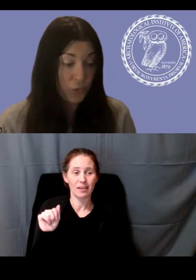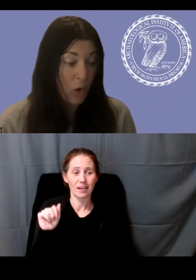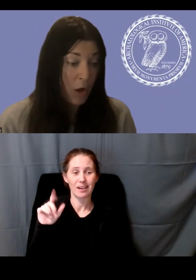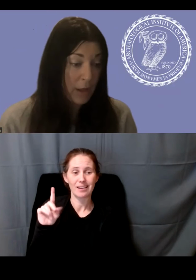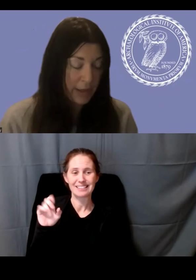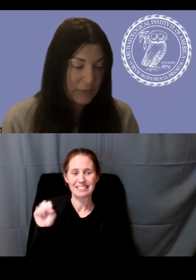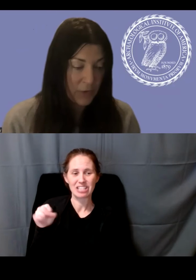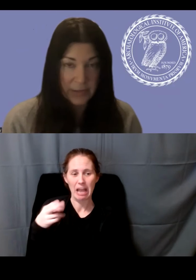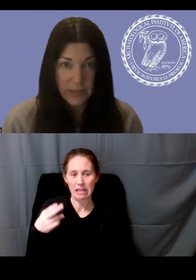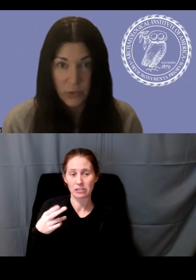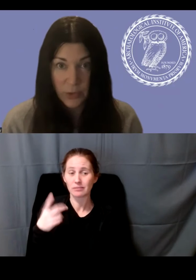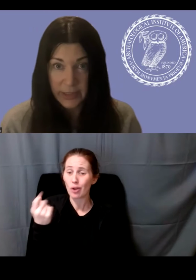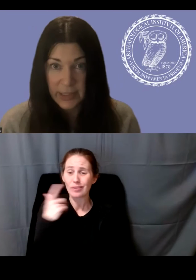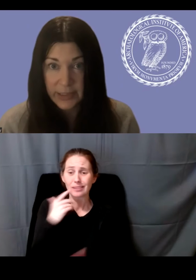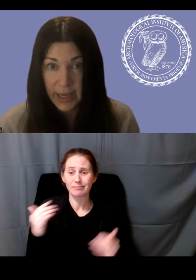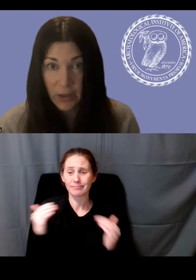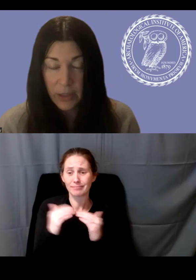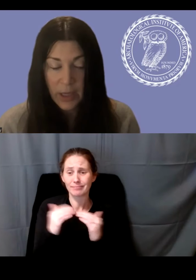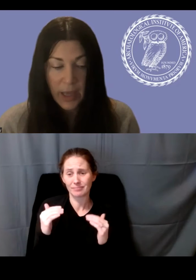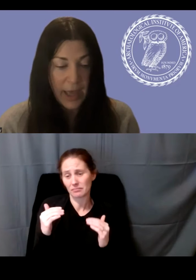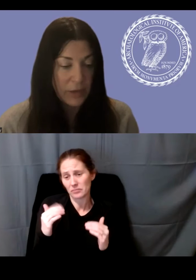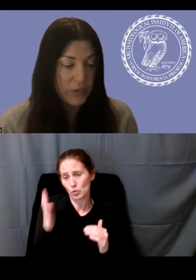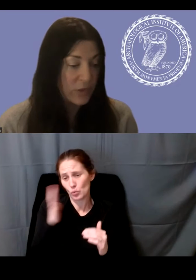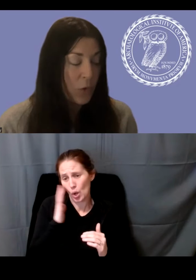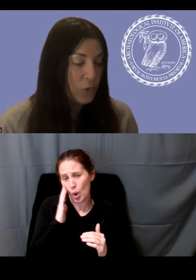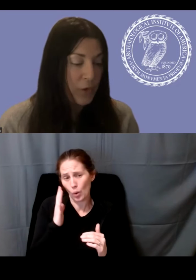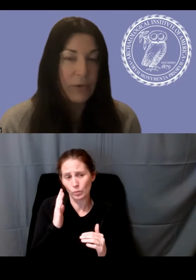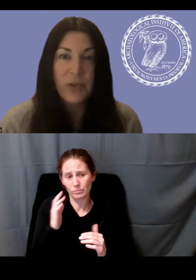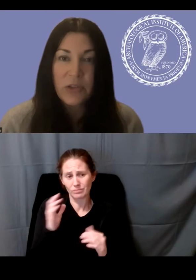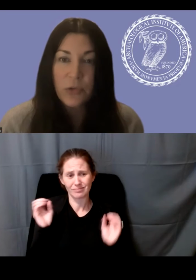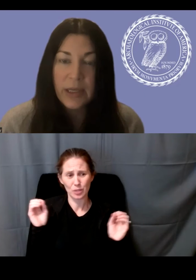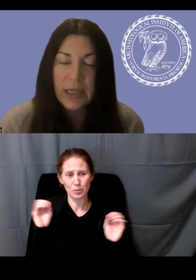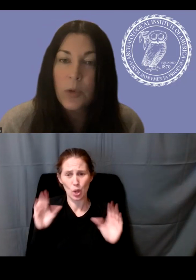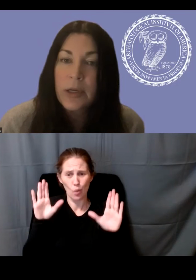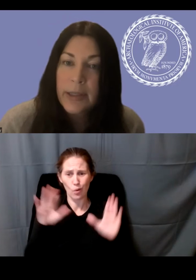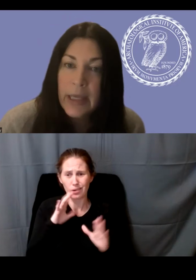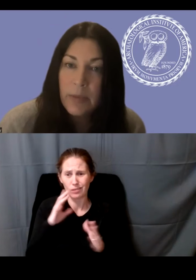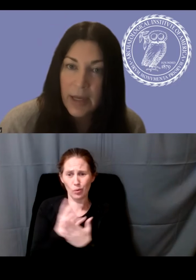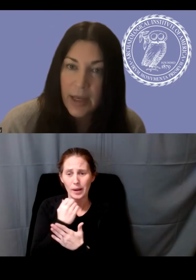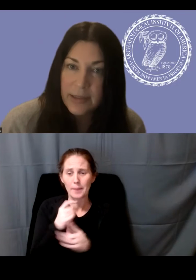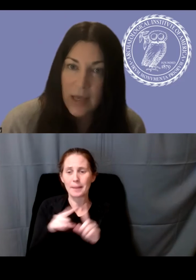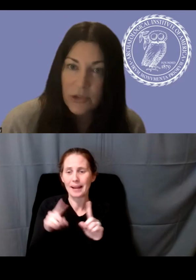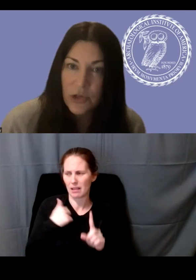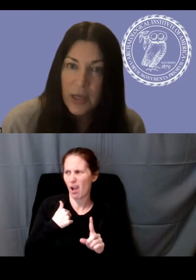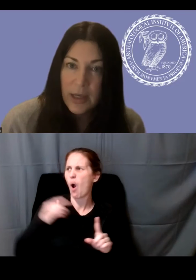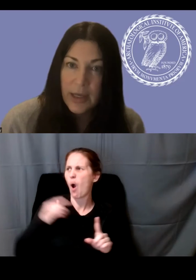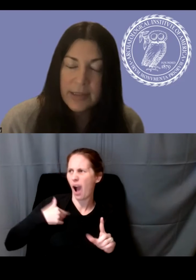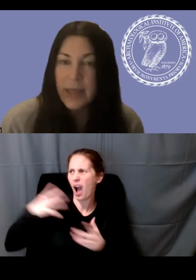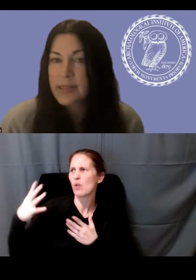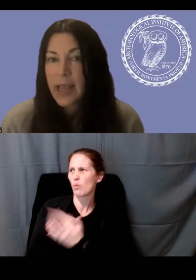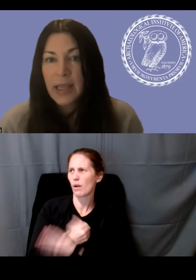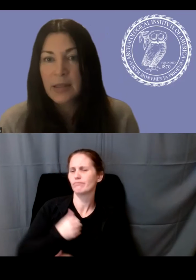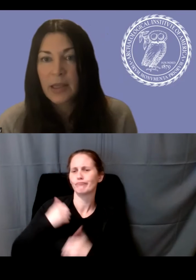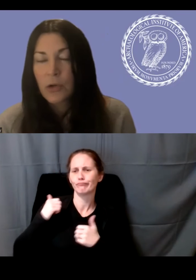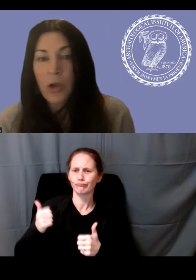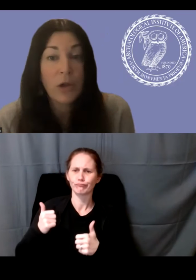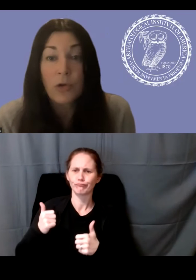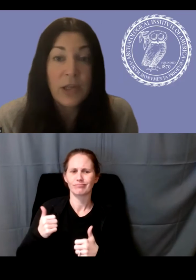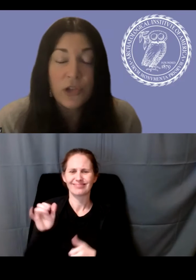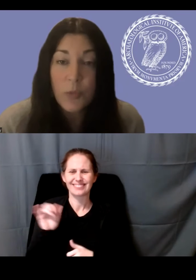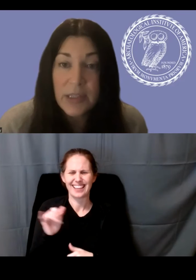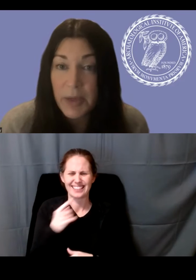was a draw as far as historians can tell, and was no great victory, he will claim it as such. It's like saying that